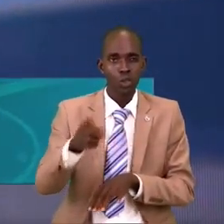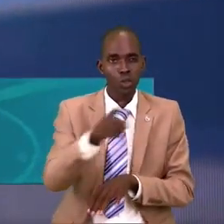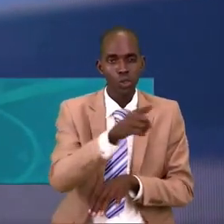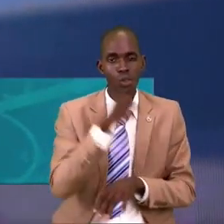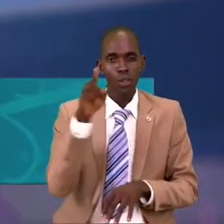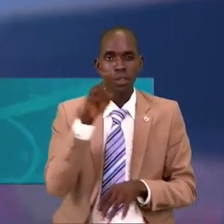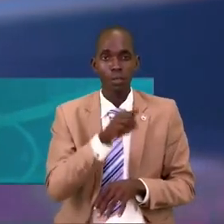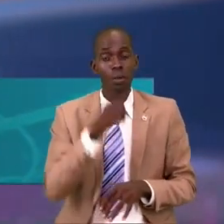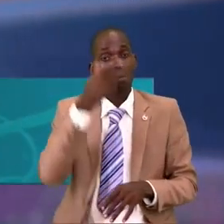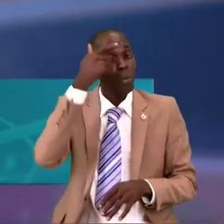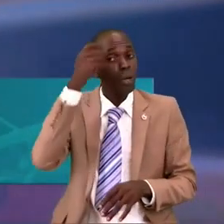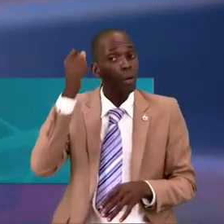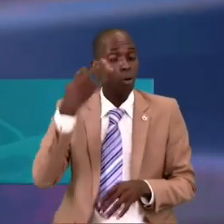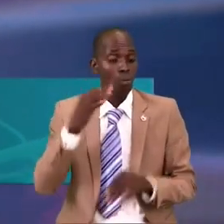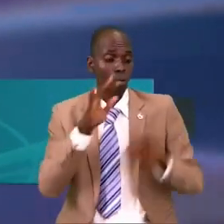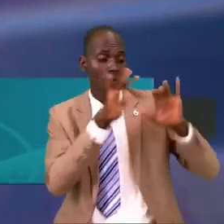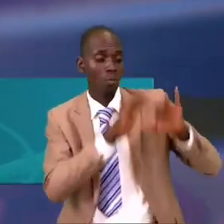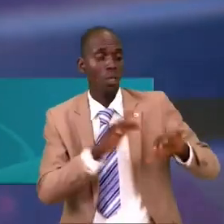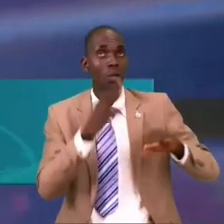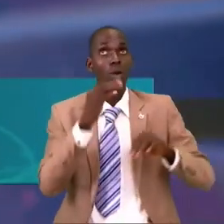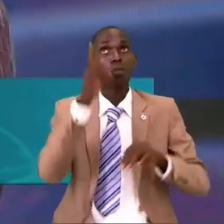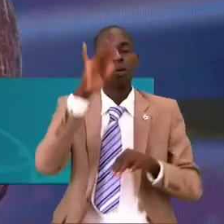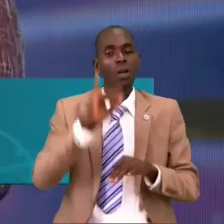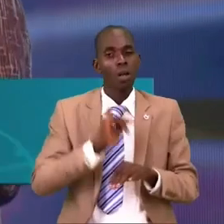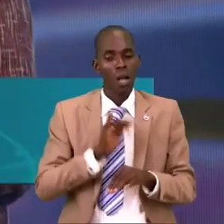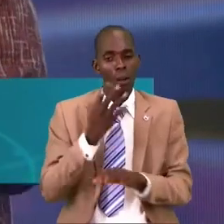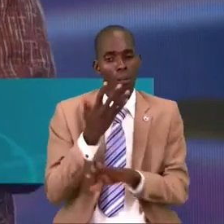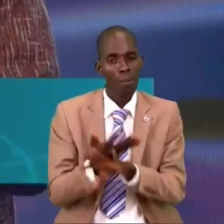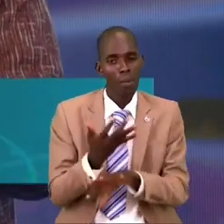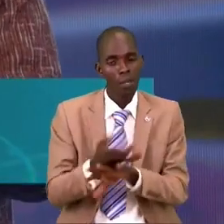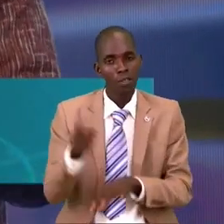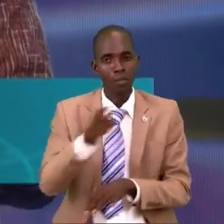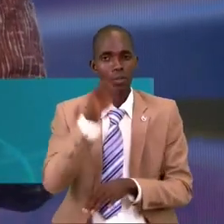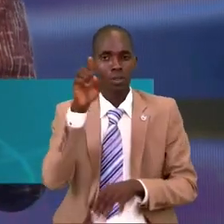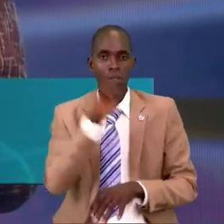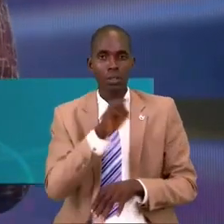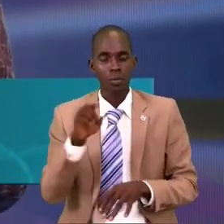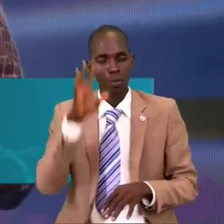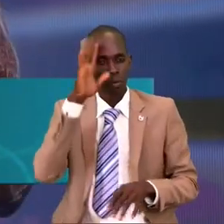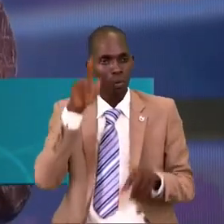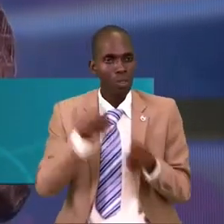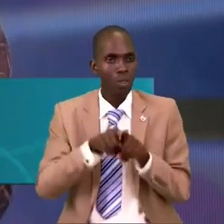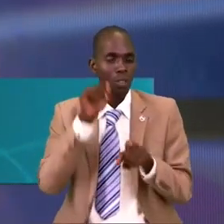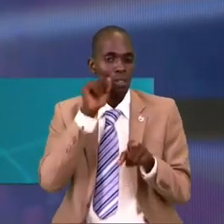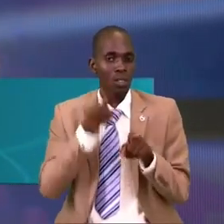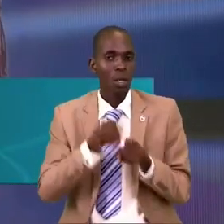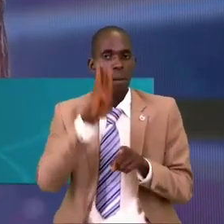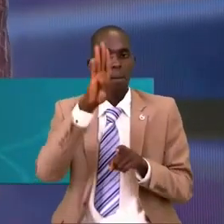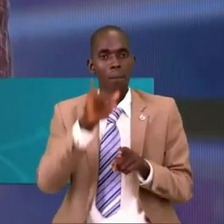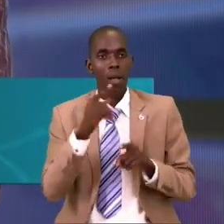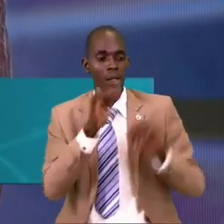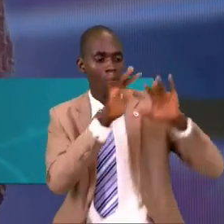mercies of God, that ye present your bodies a living sacrifice, holy,